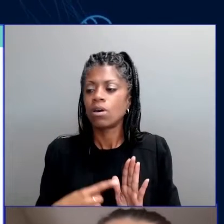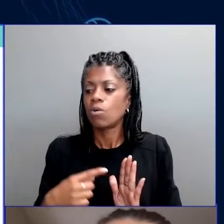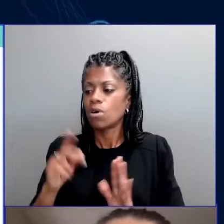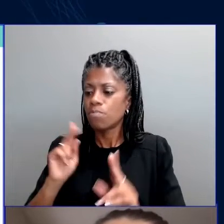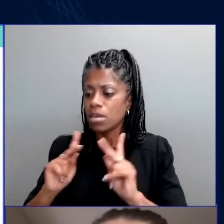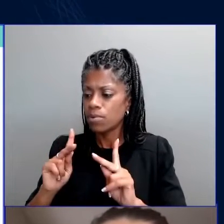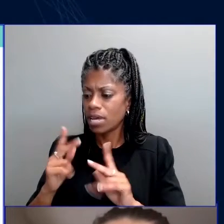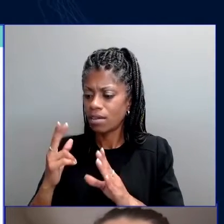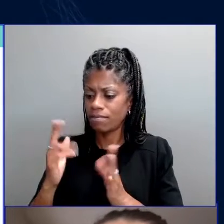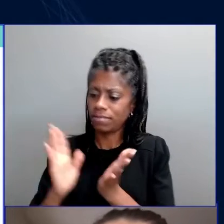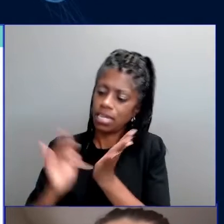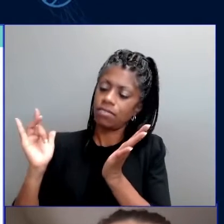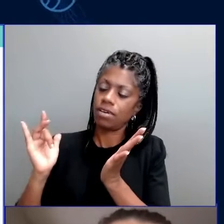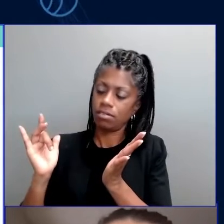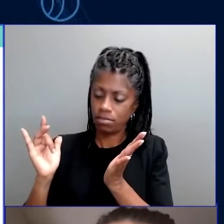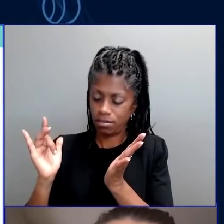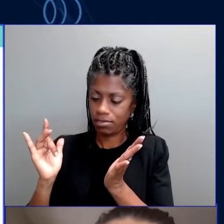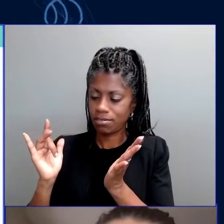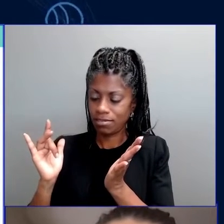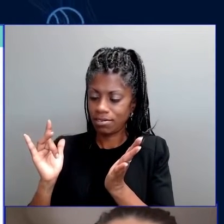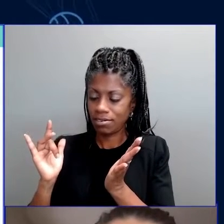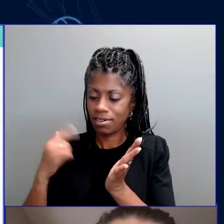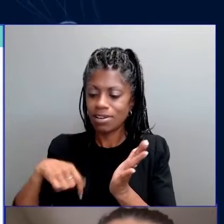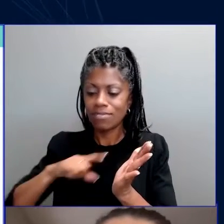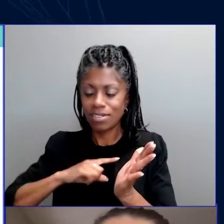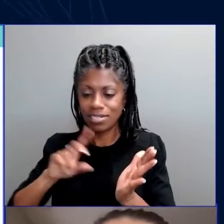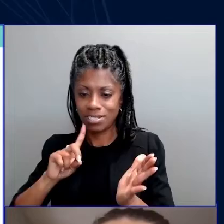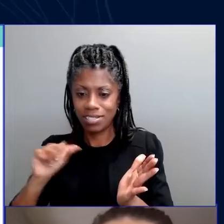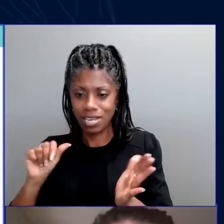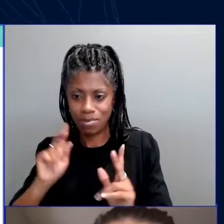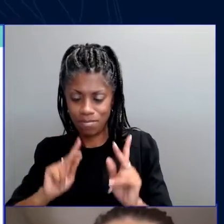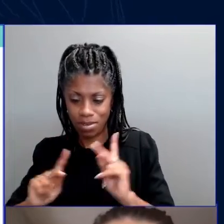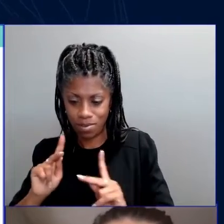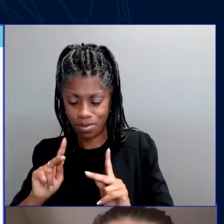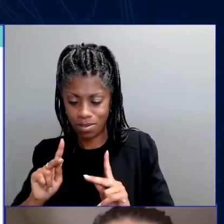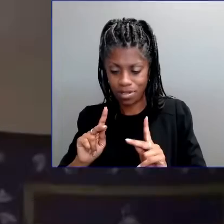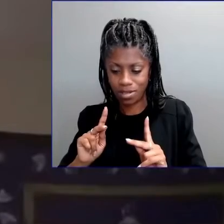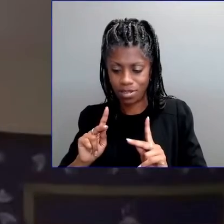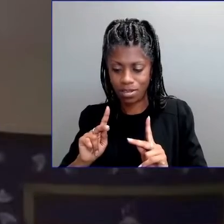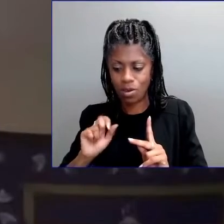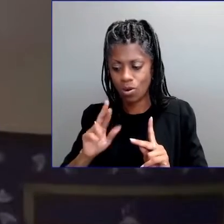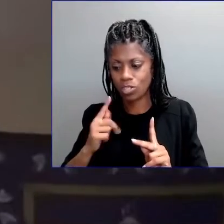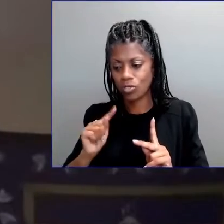to raise money for cures to eradicate us, to inspire others.